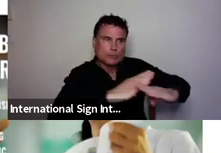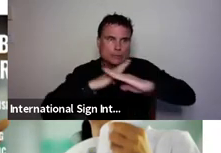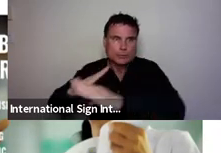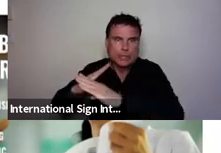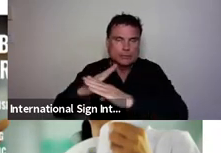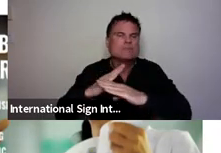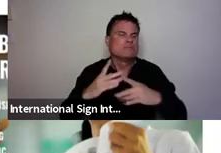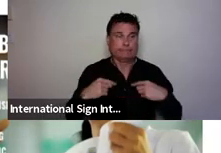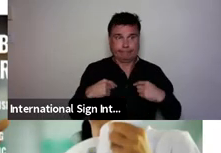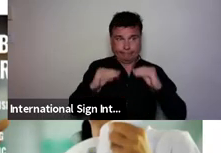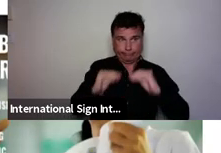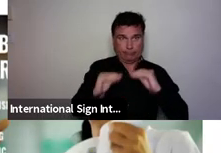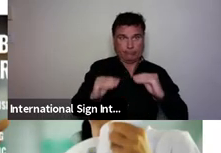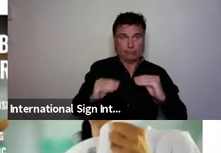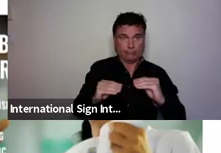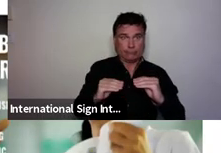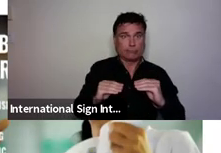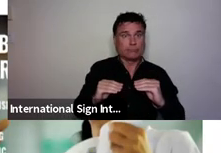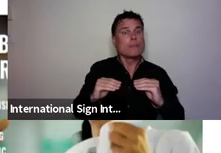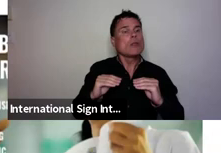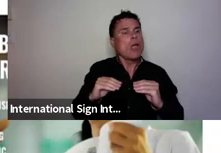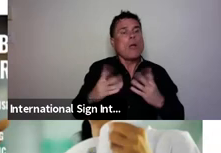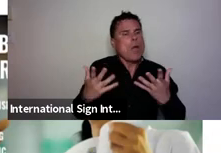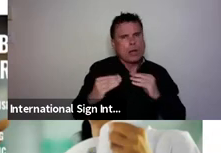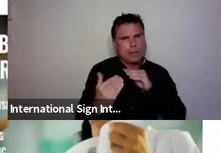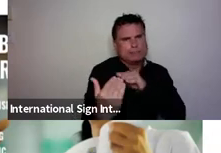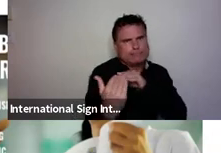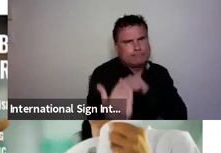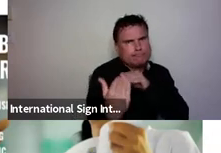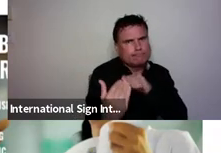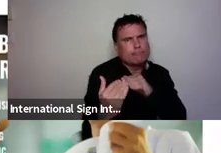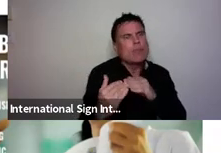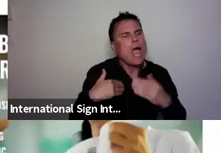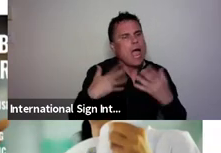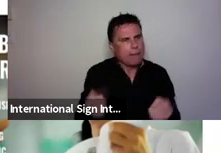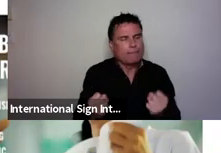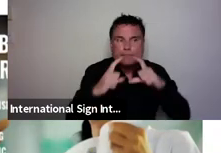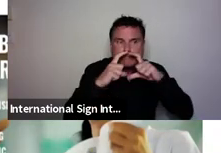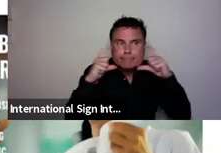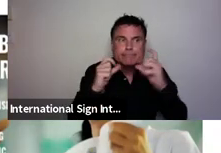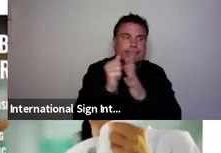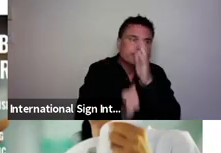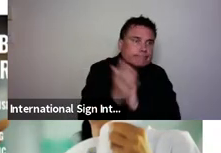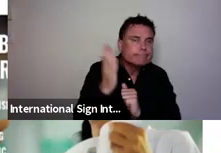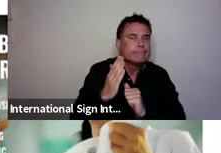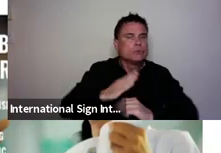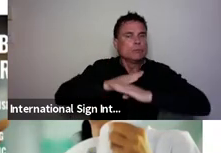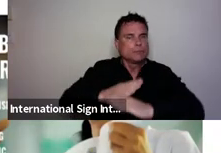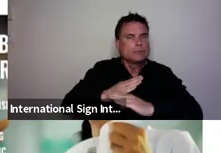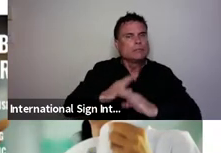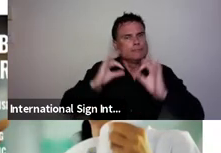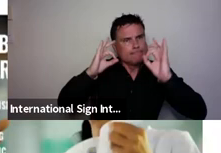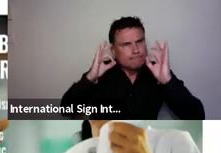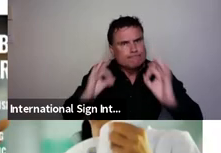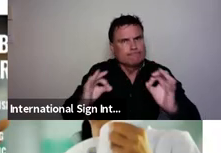any peer educator involved in delivering CSE, comprehensive sexuality education. But we